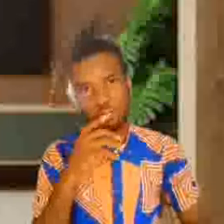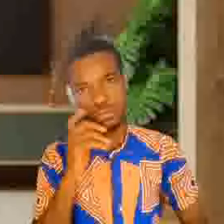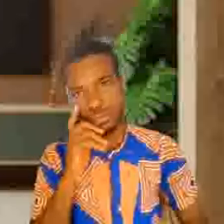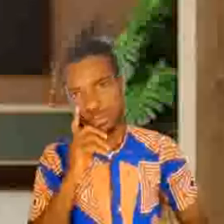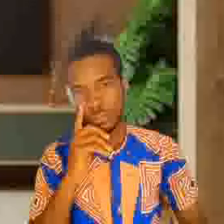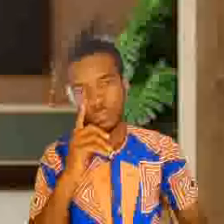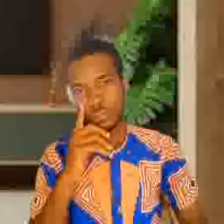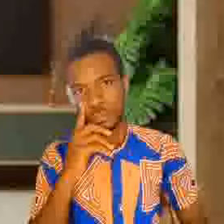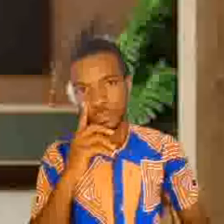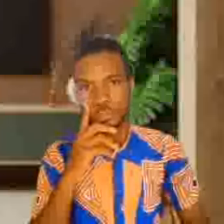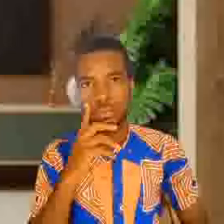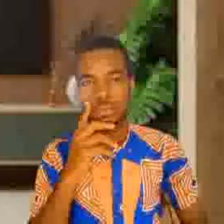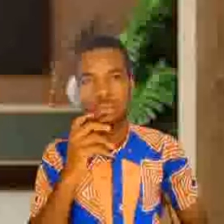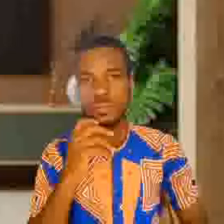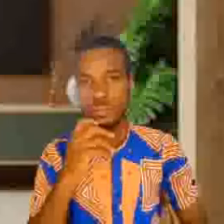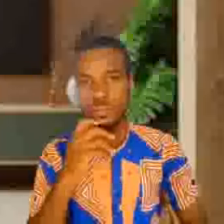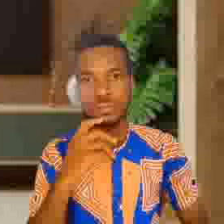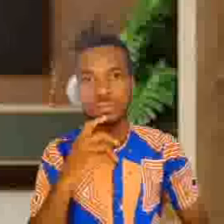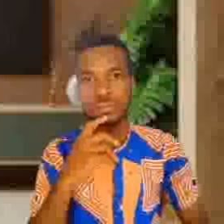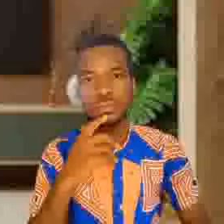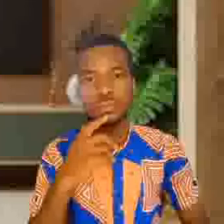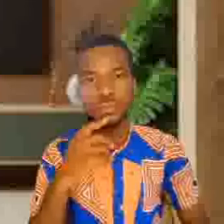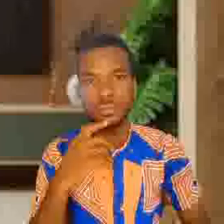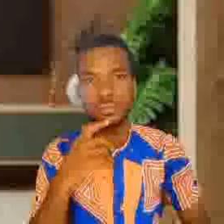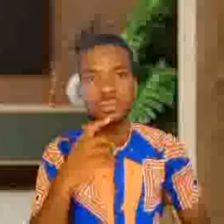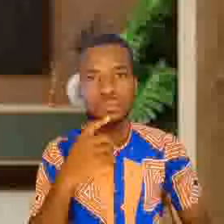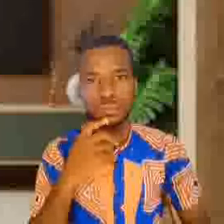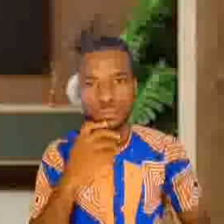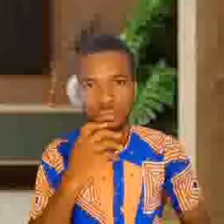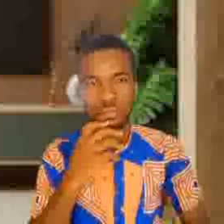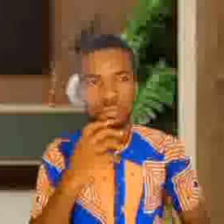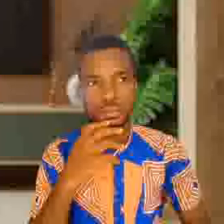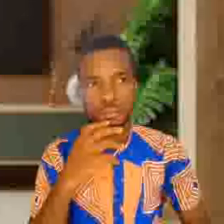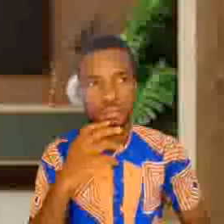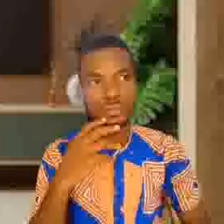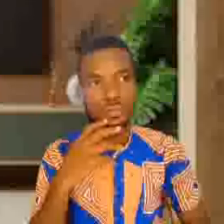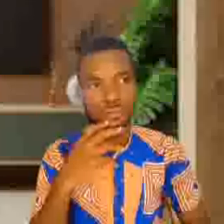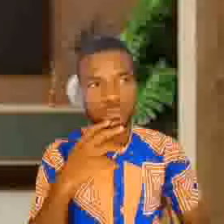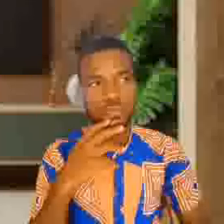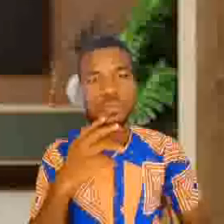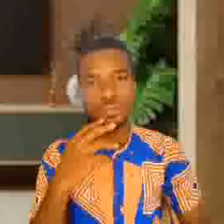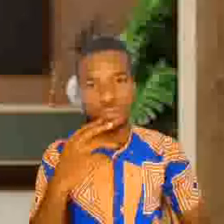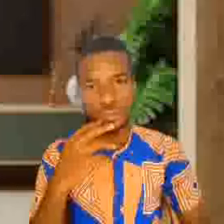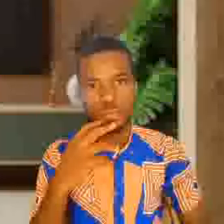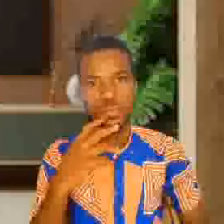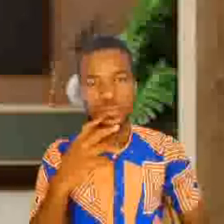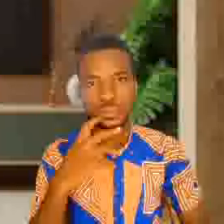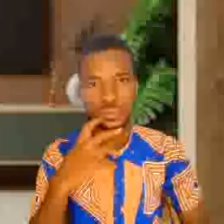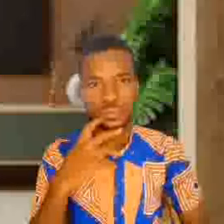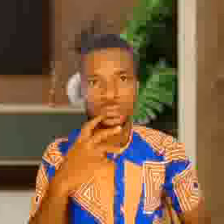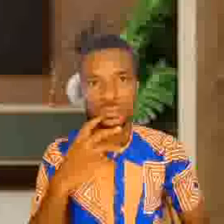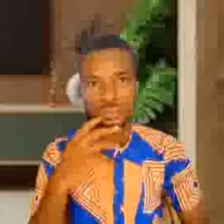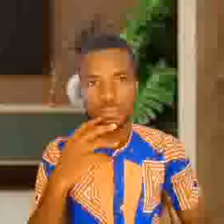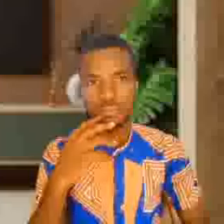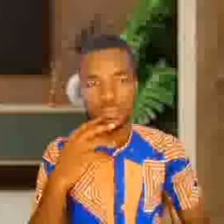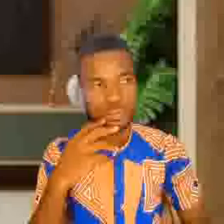If you continue, you will hit an encounter of your appointment. The day you hit the encounter of the appointment, the second point I want